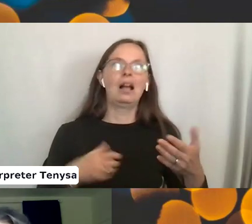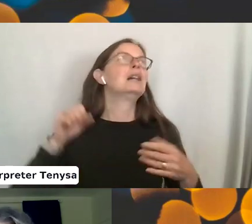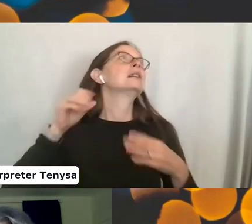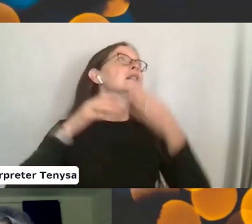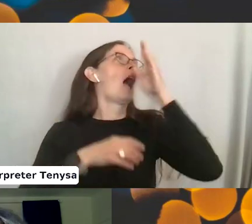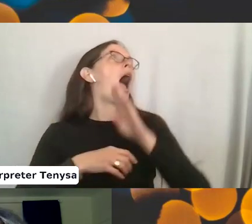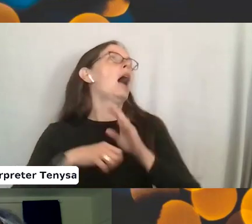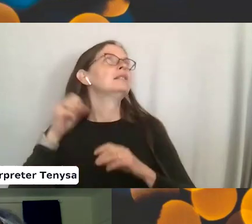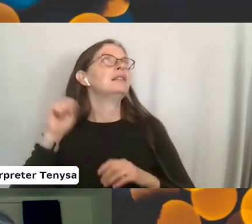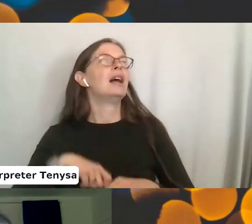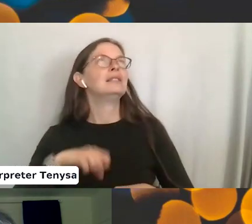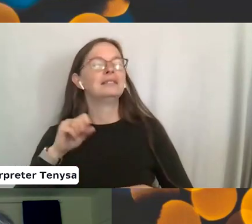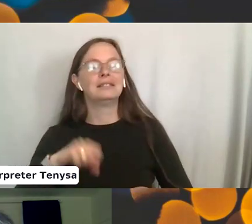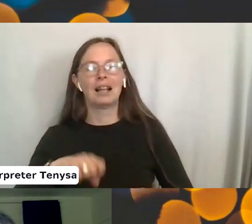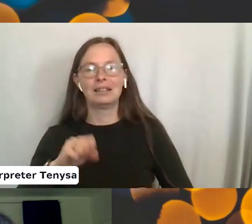Yes.